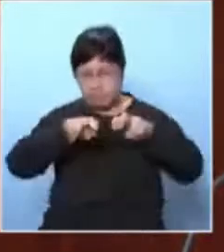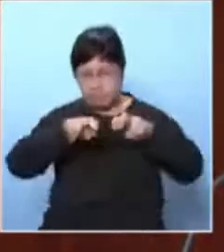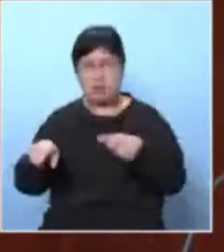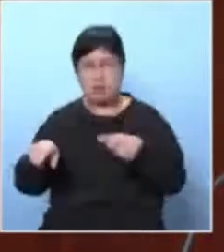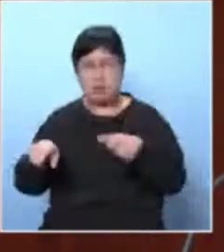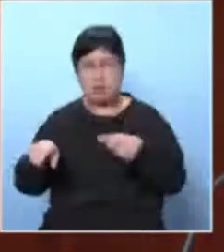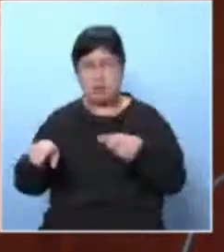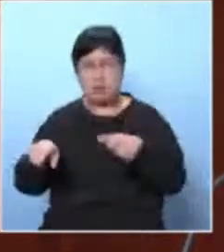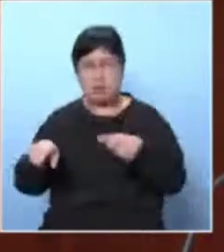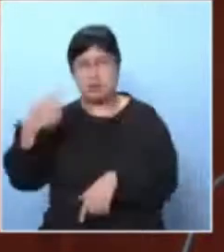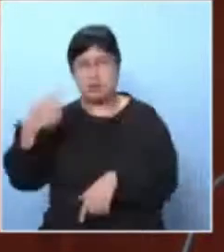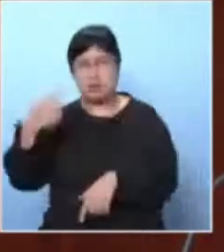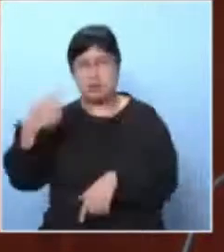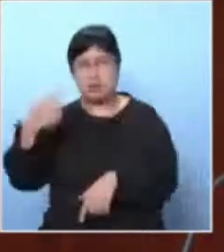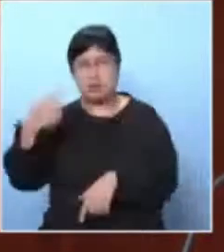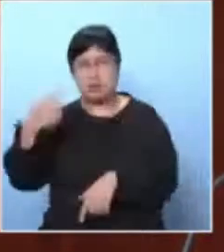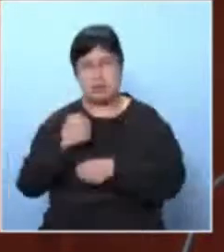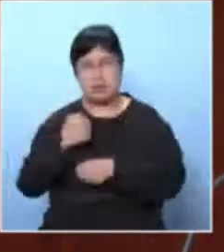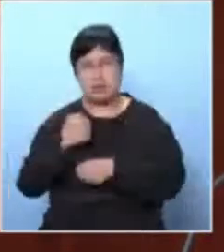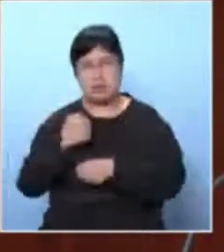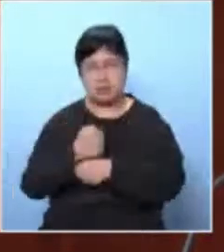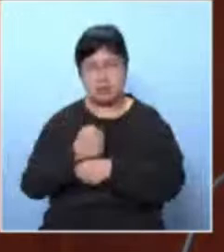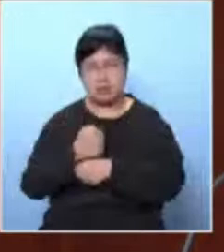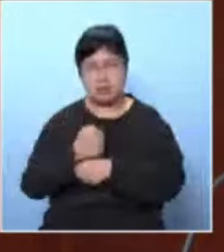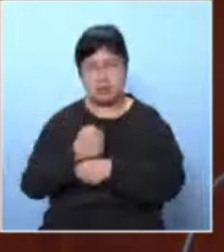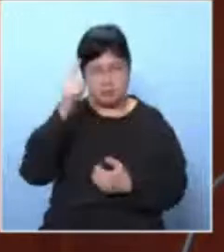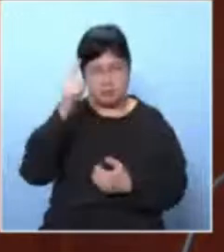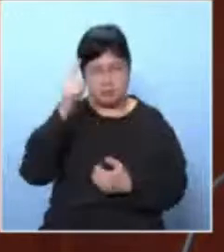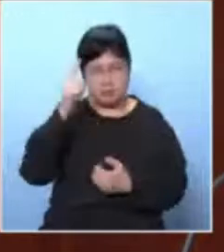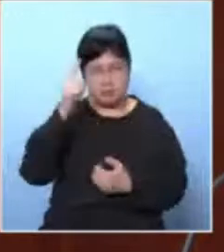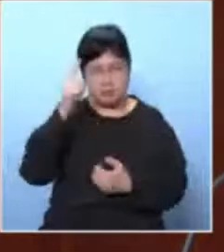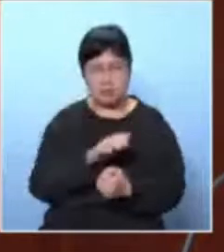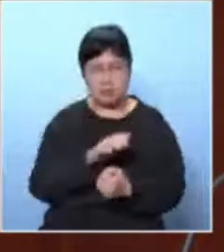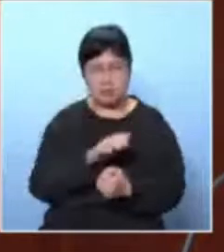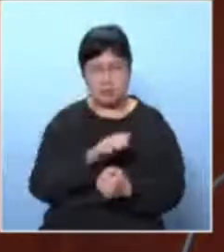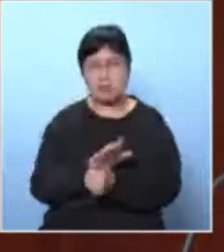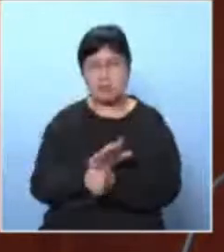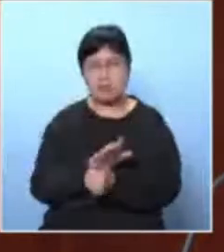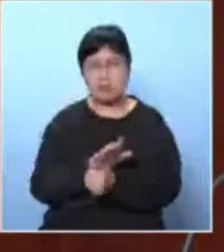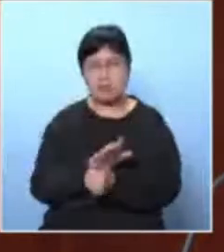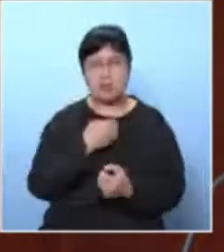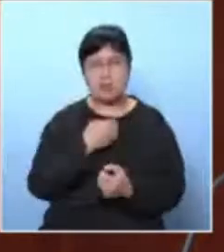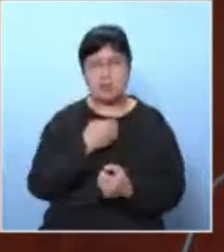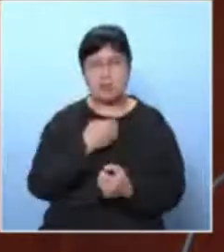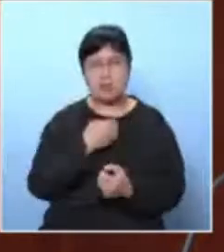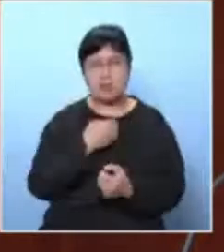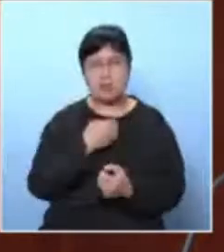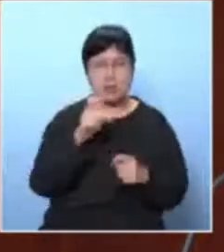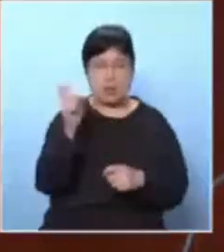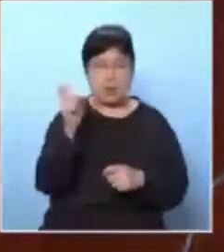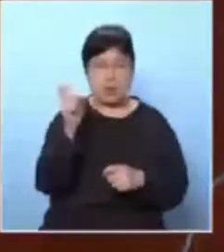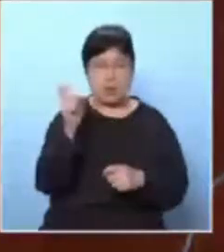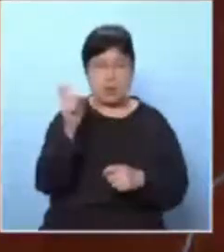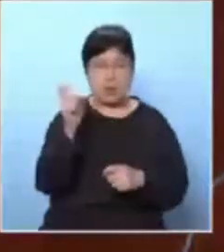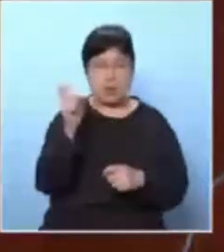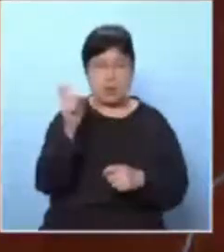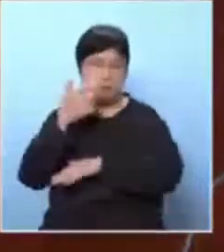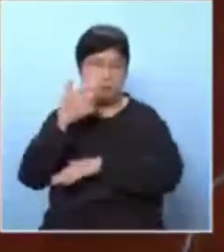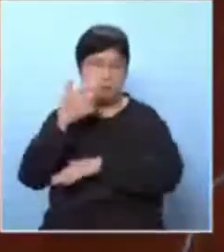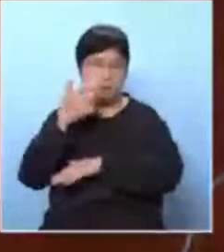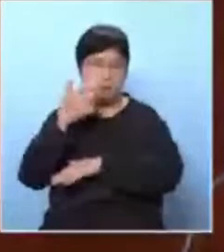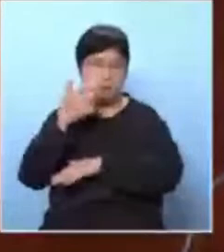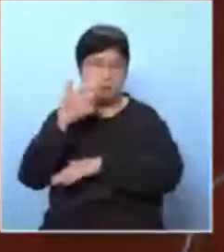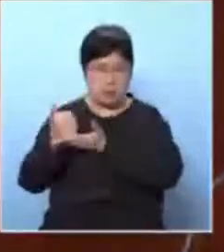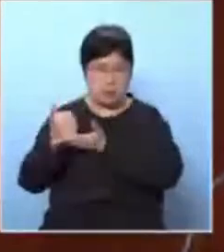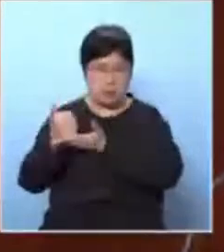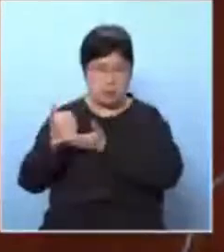and invite suppliers and operators to submit expressions of interest for the projects in East Kowloon and Kai Tak next year so